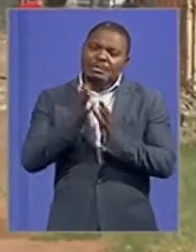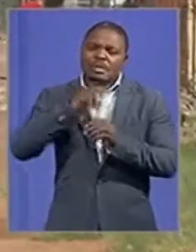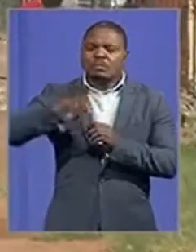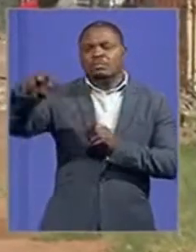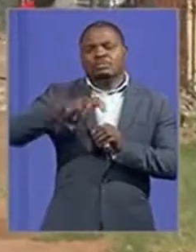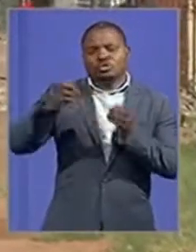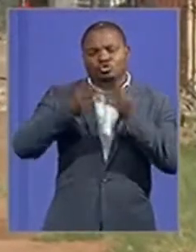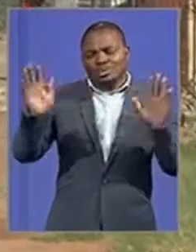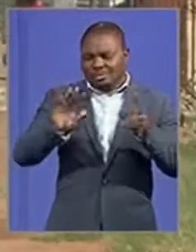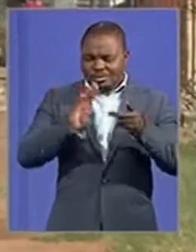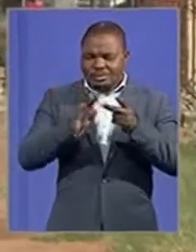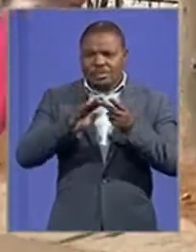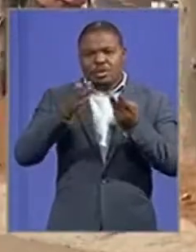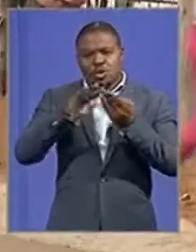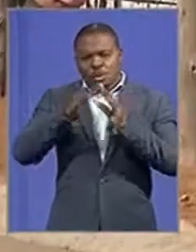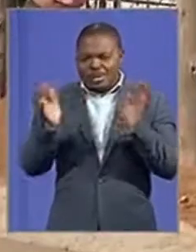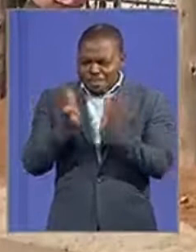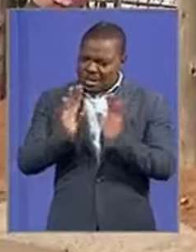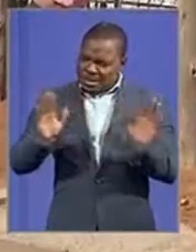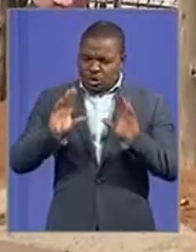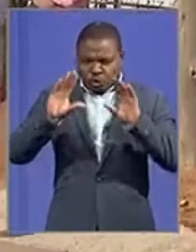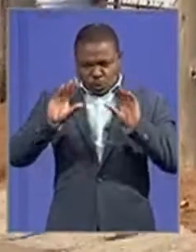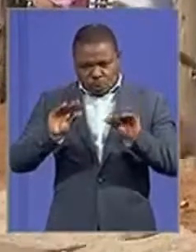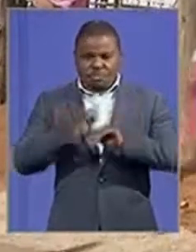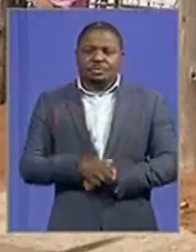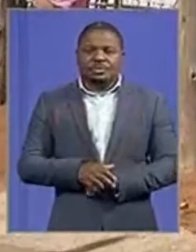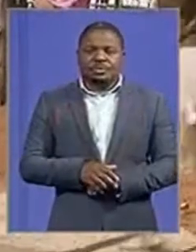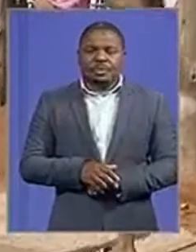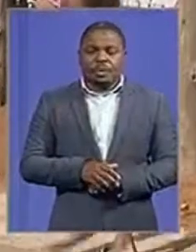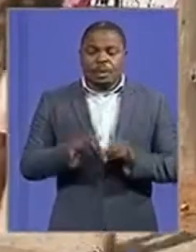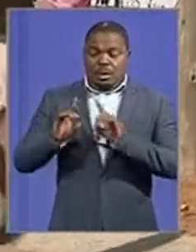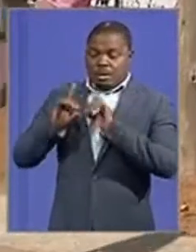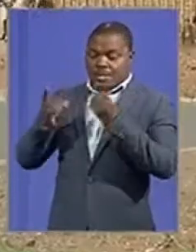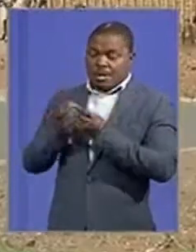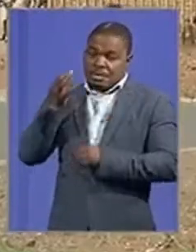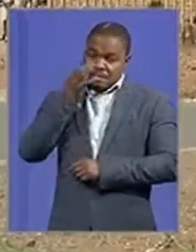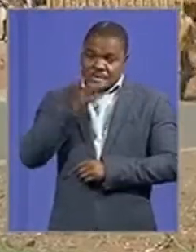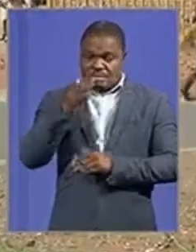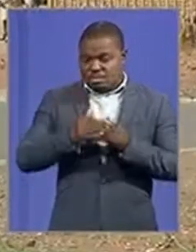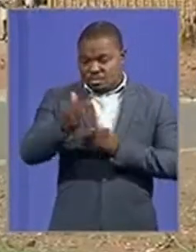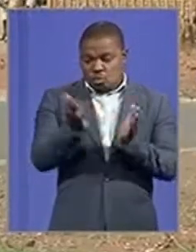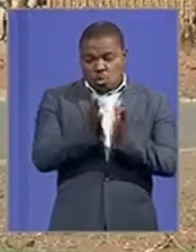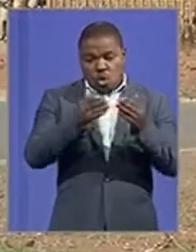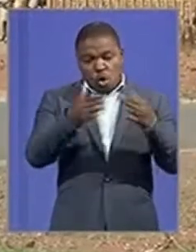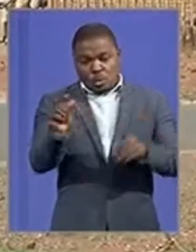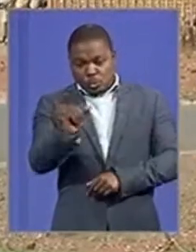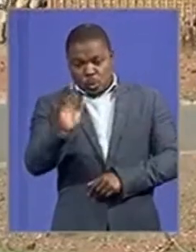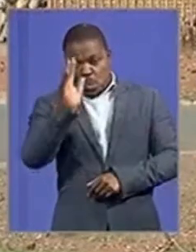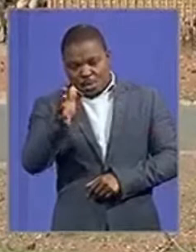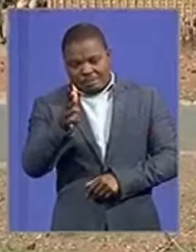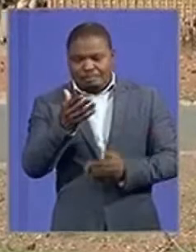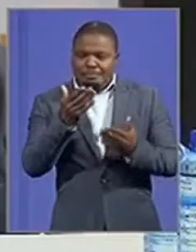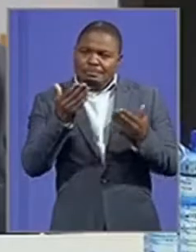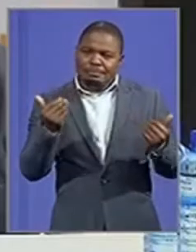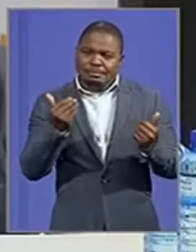kgaotsa dikopano tsa baagi. Re sa le fo lefapha le re le ka se netefatse fa dikolo di tlile go bulwa mo nakong e rulagantsweng ya